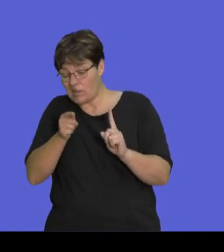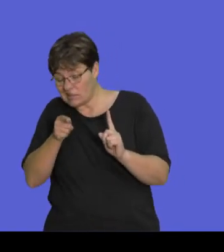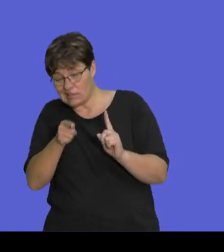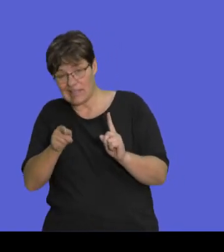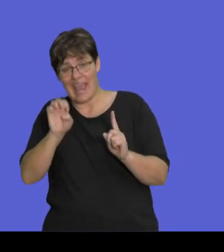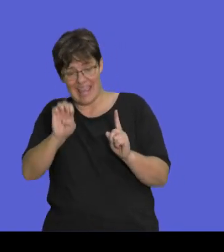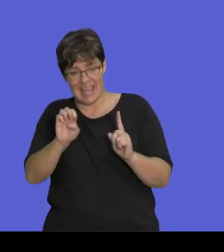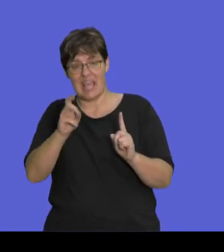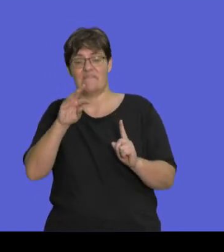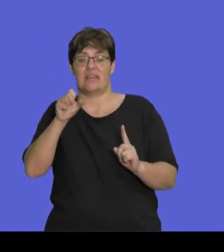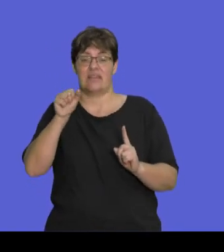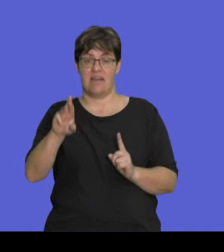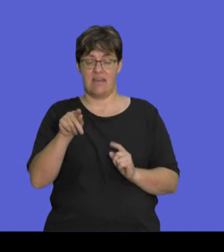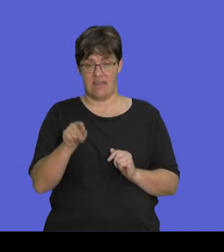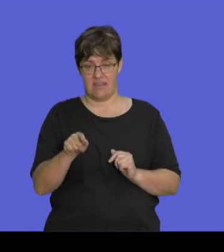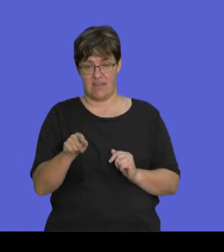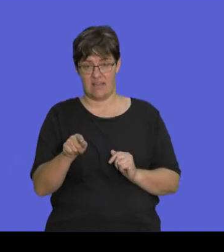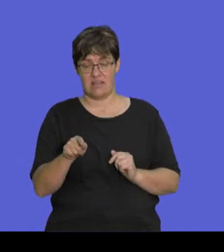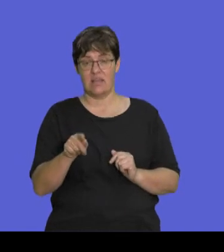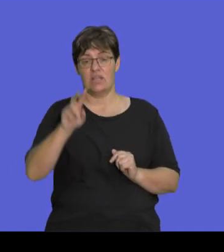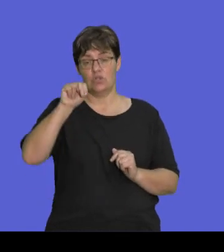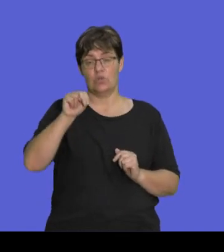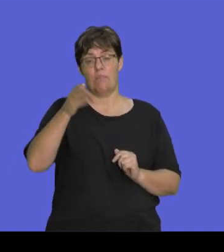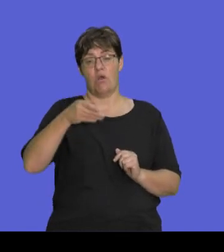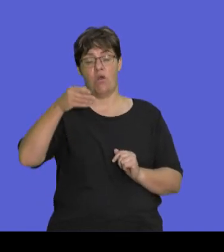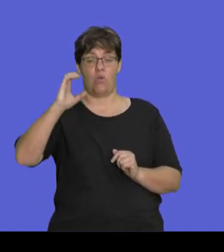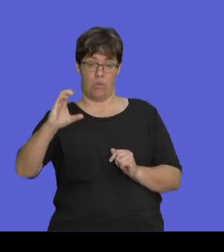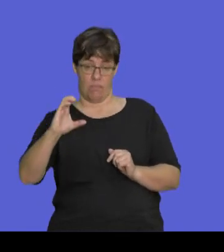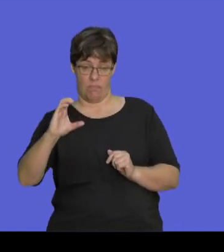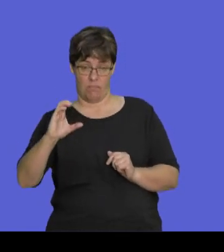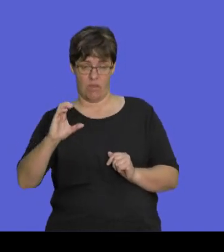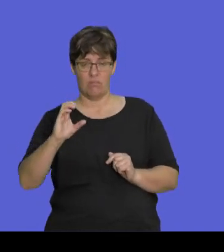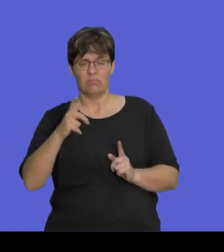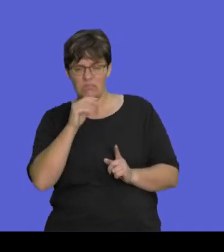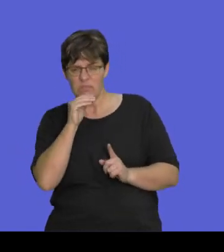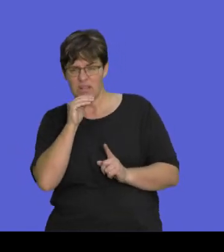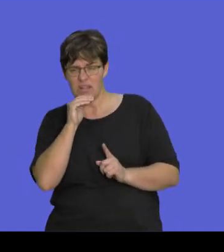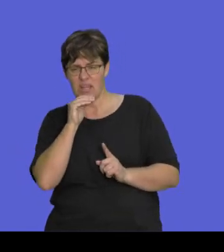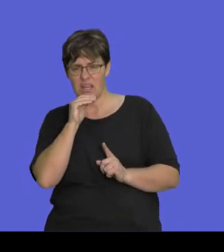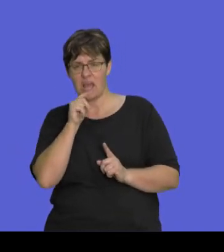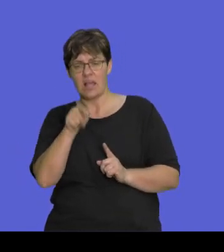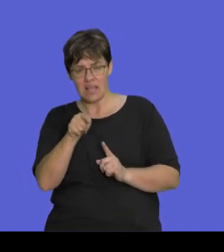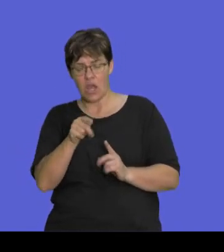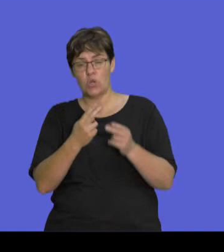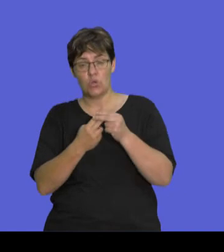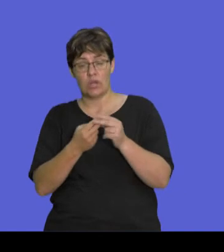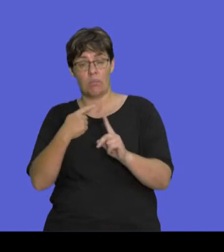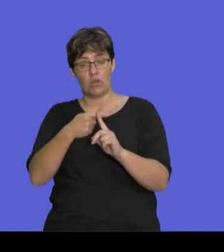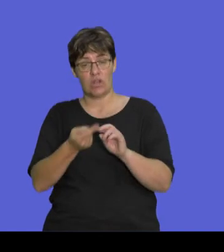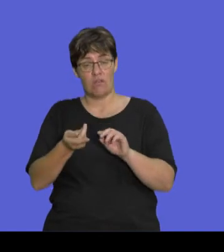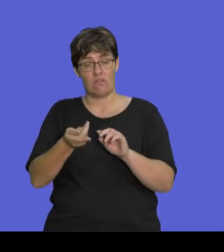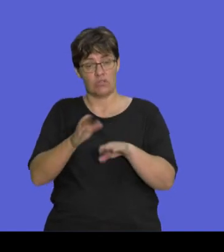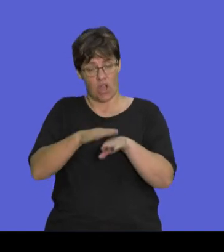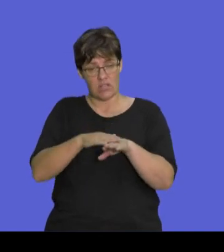the quantity E, is a vector, okay, which is in Newton per coulomb. So this is actually the force experienced per